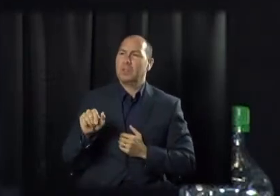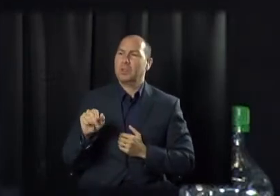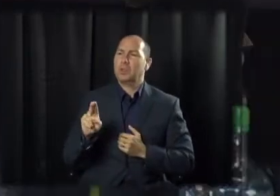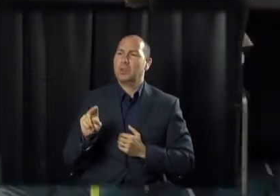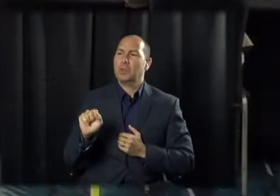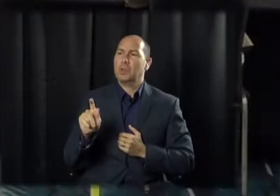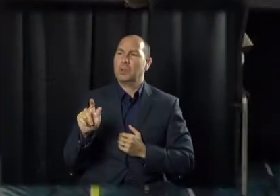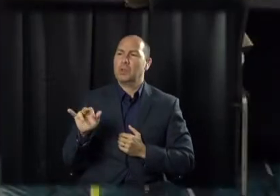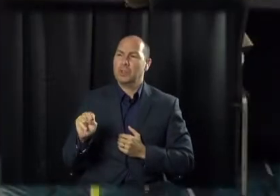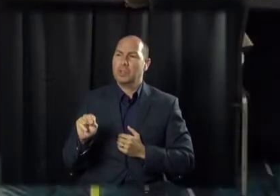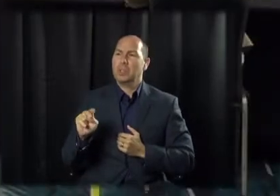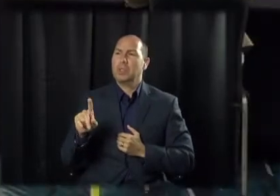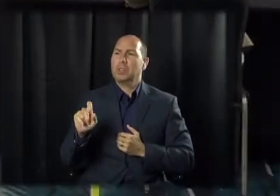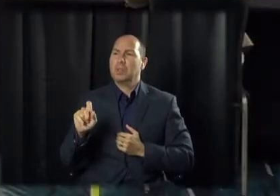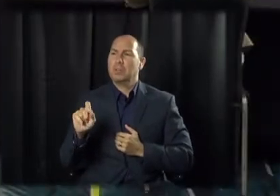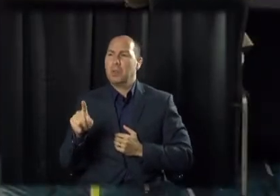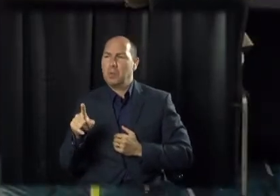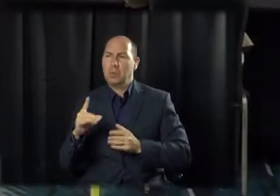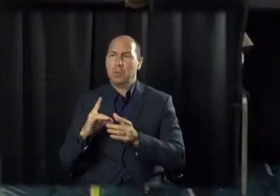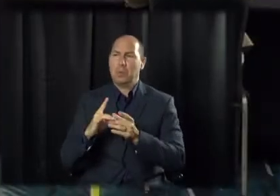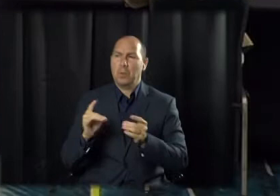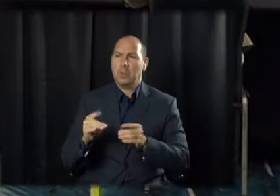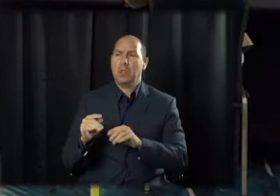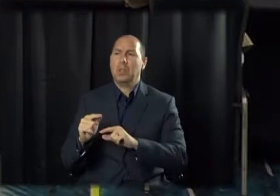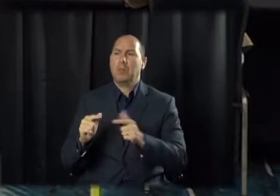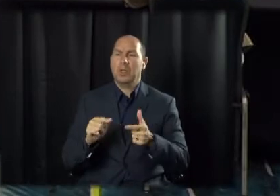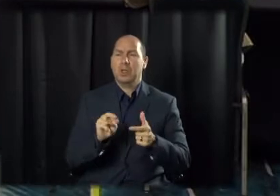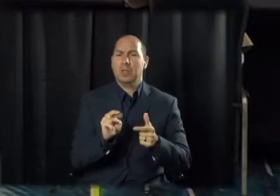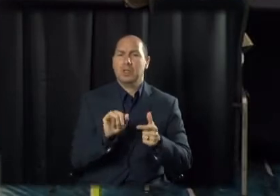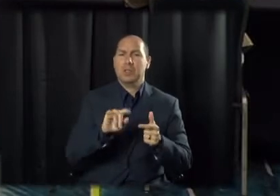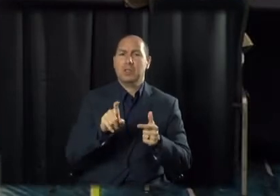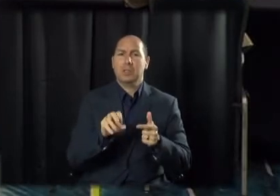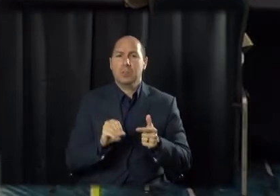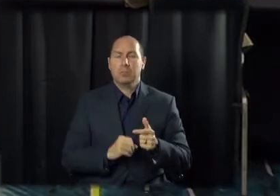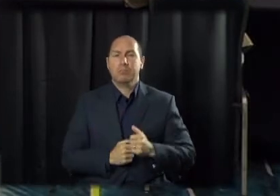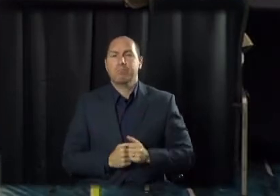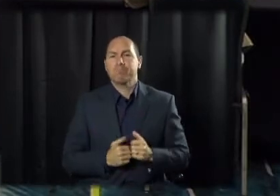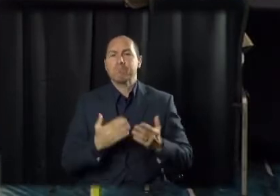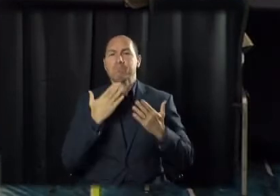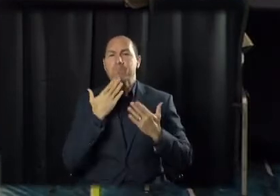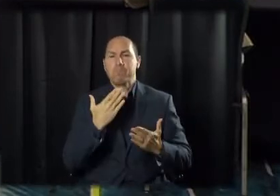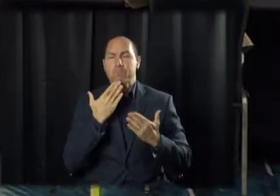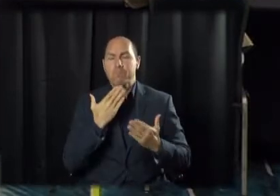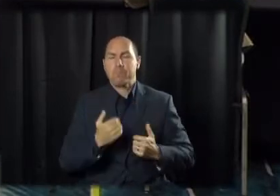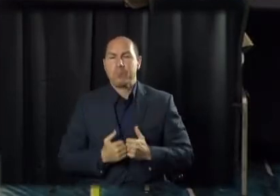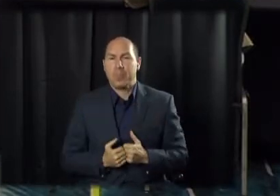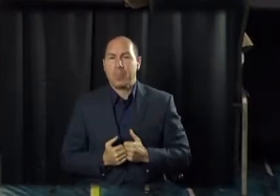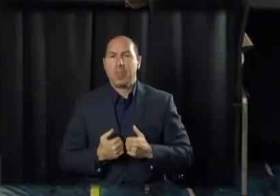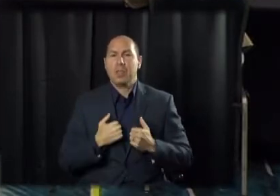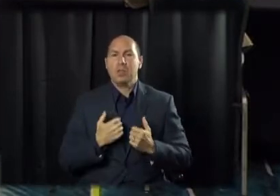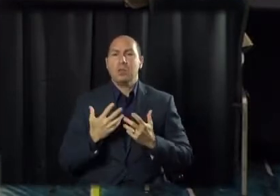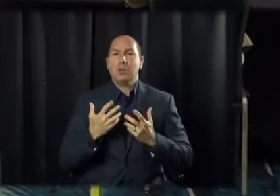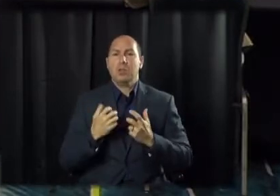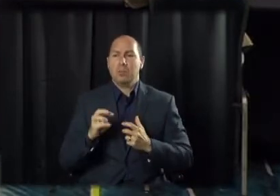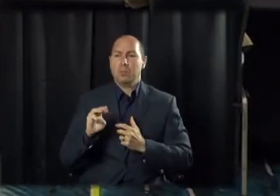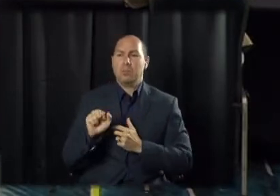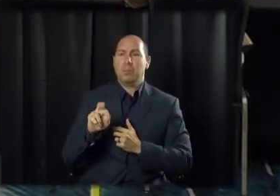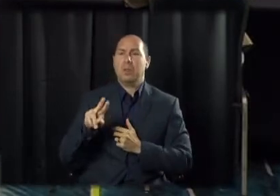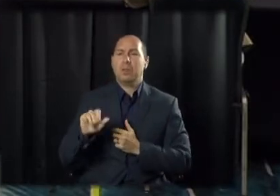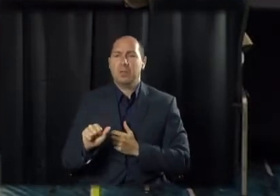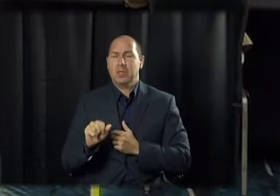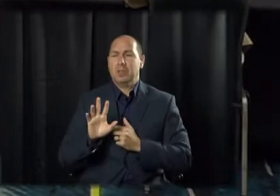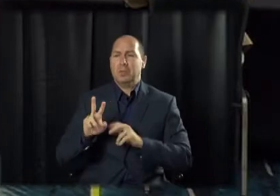Nixon. Thank you, Mr. Chairman. And I would like to thank Maria for your overview and all of your hard work on